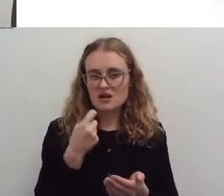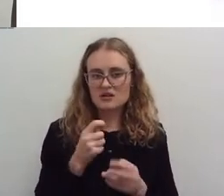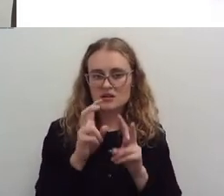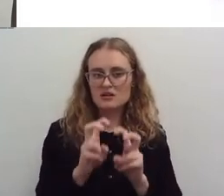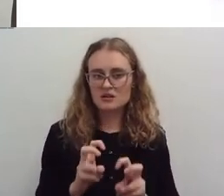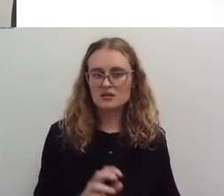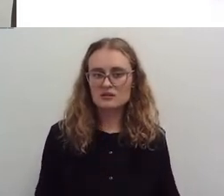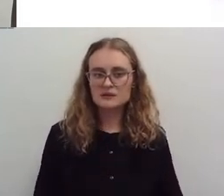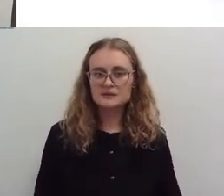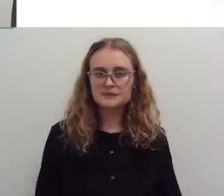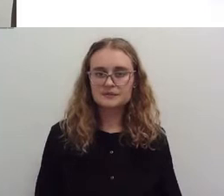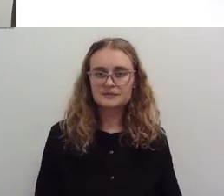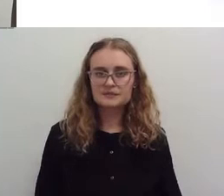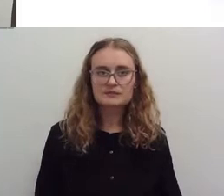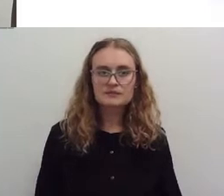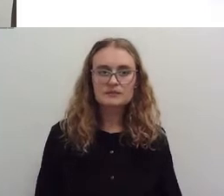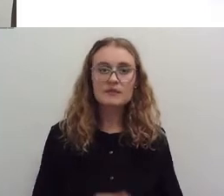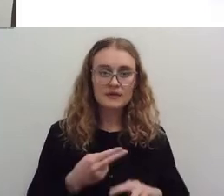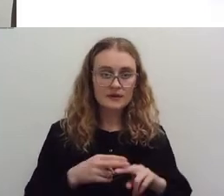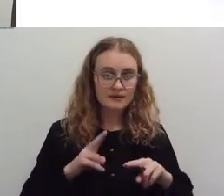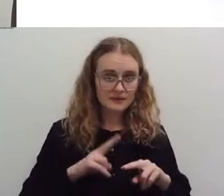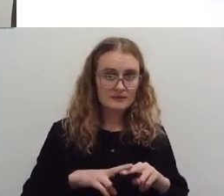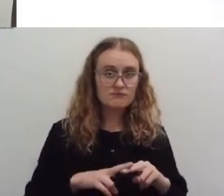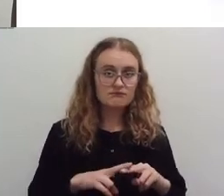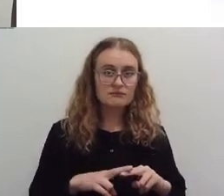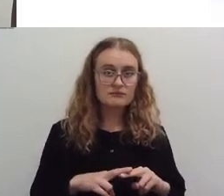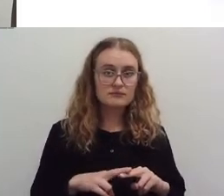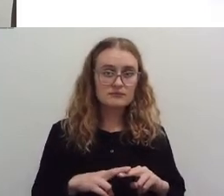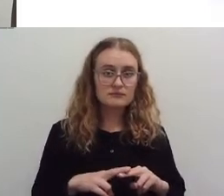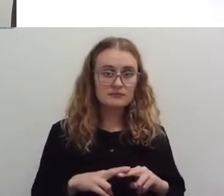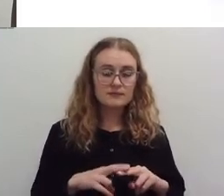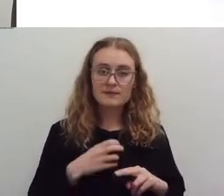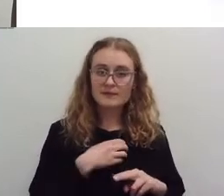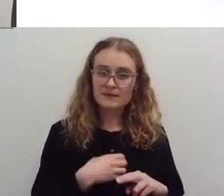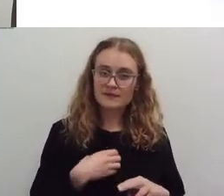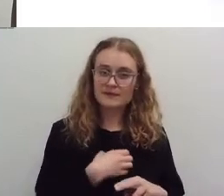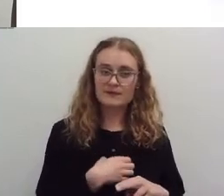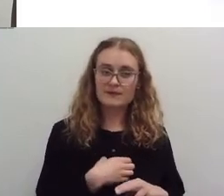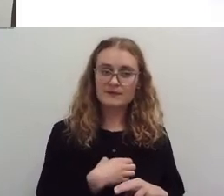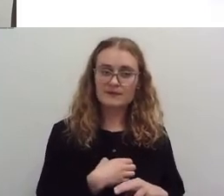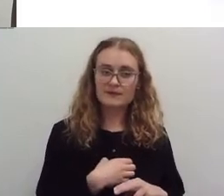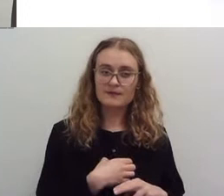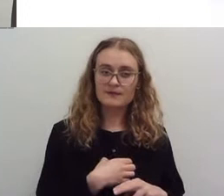how we can move forward and strengthen the way that we are supporting well-being in the early